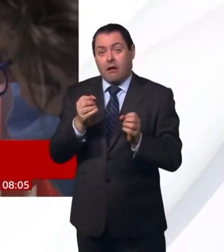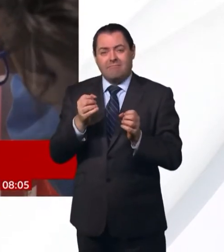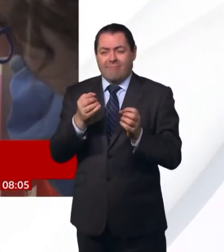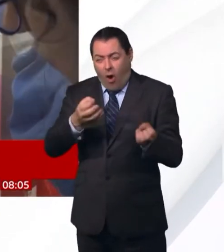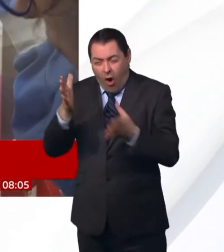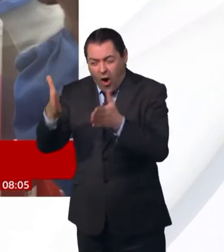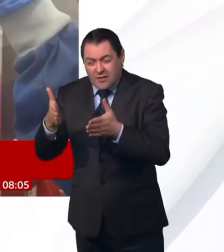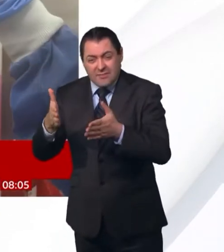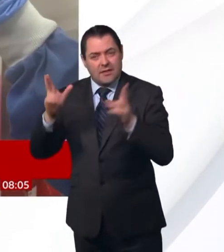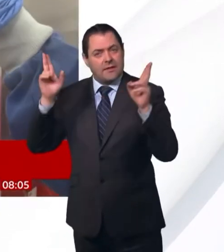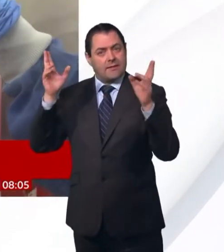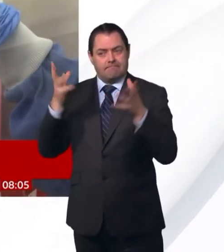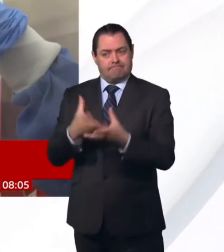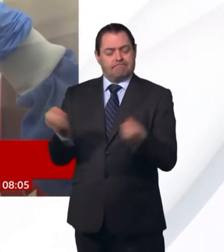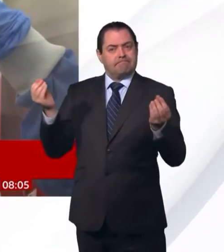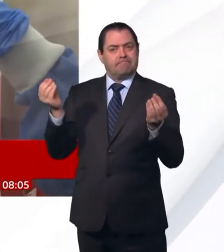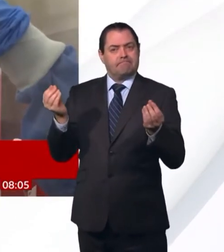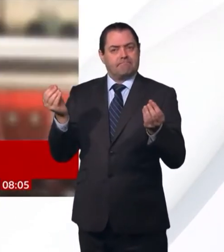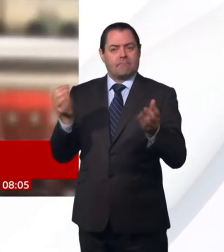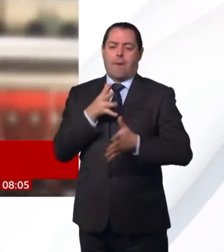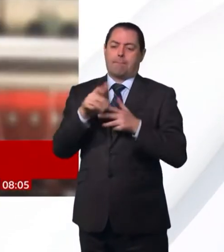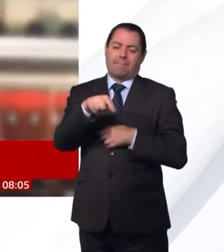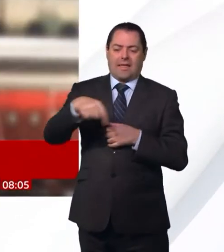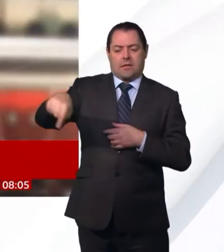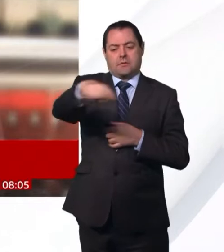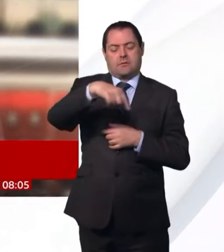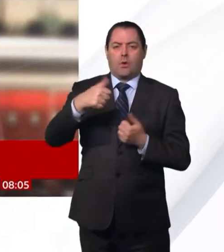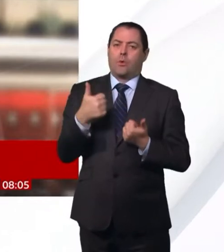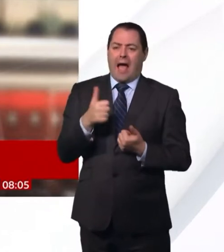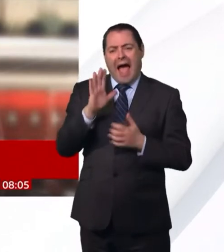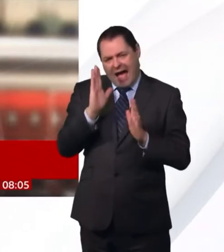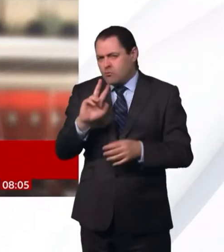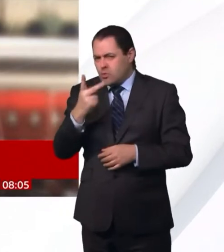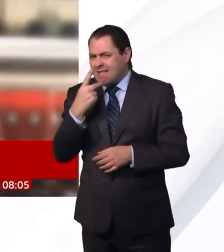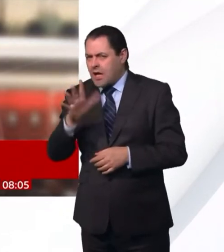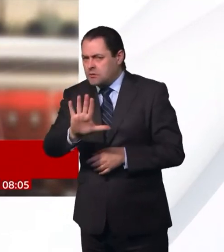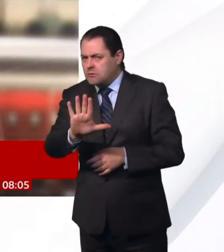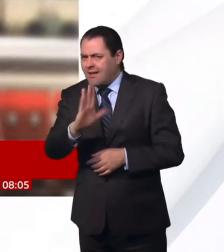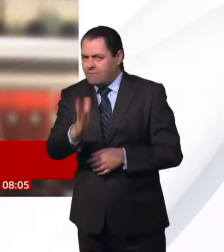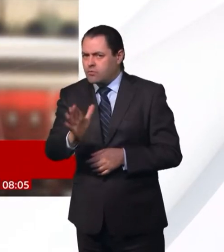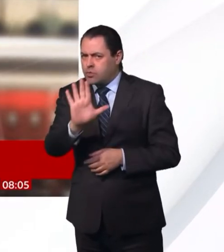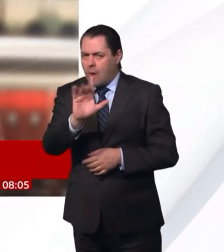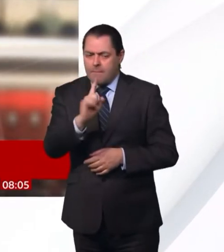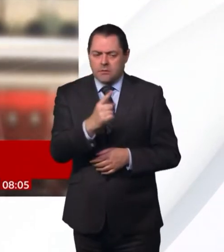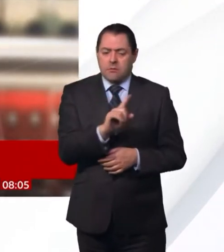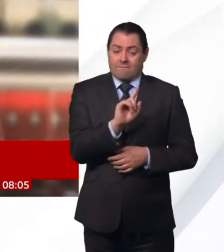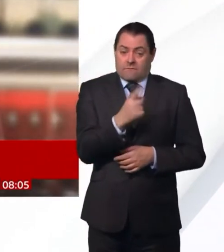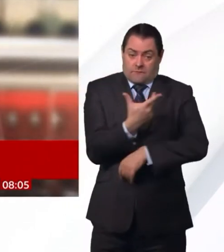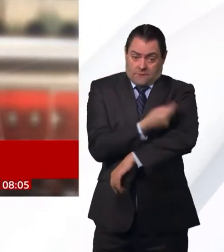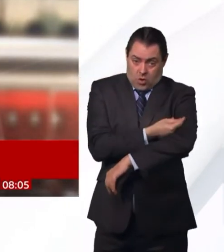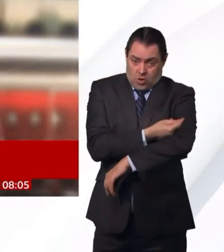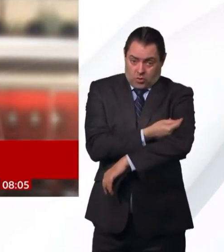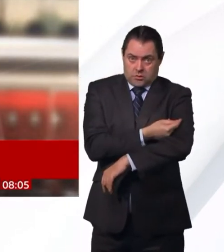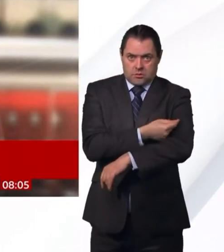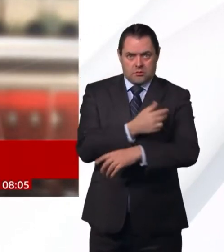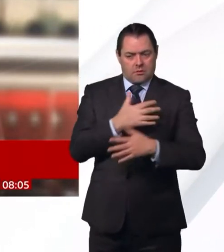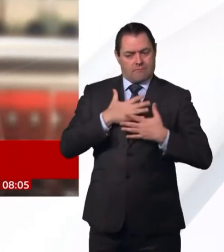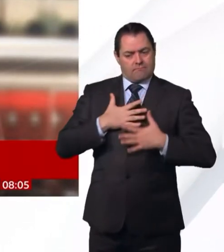there's very good evidence on that. People do need their second dose, but what this will allow is more people to get that